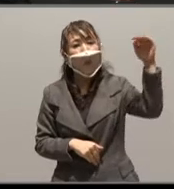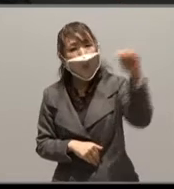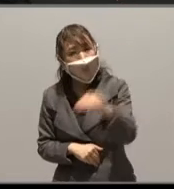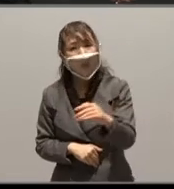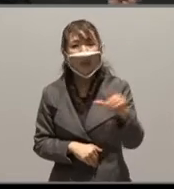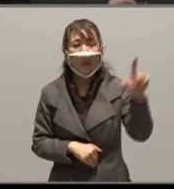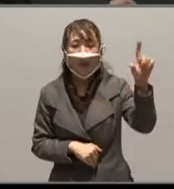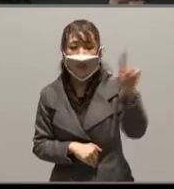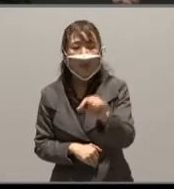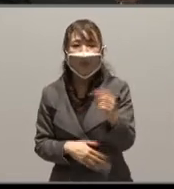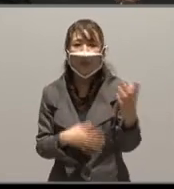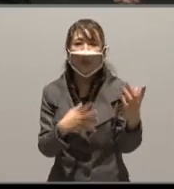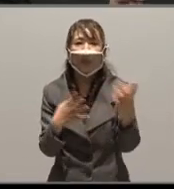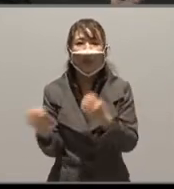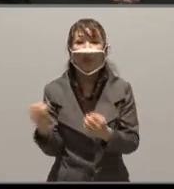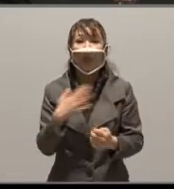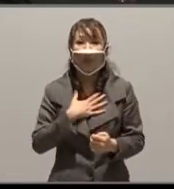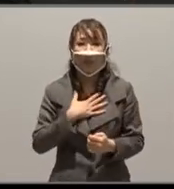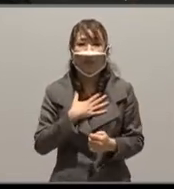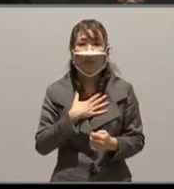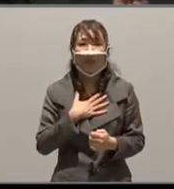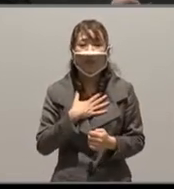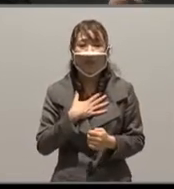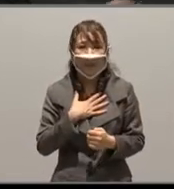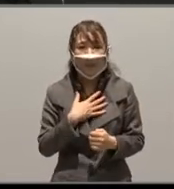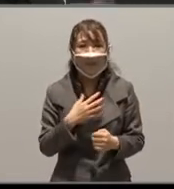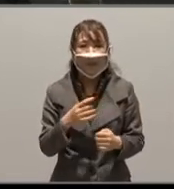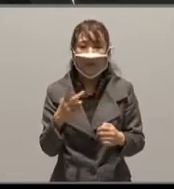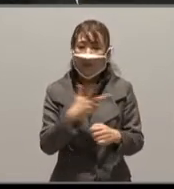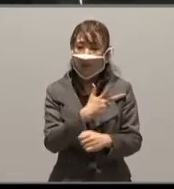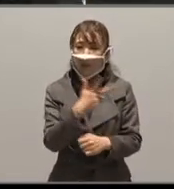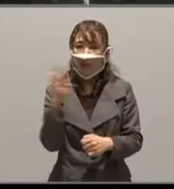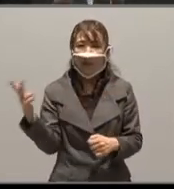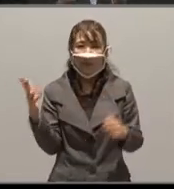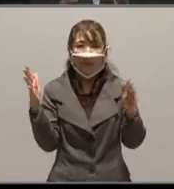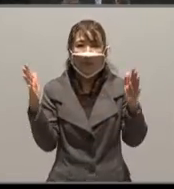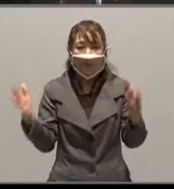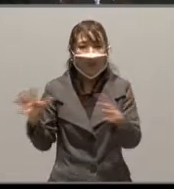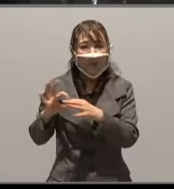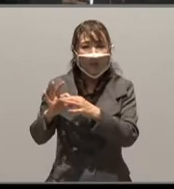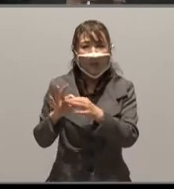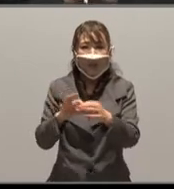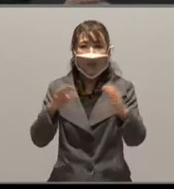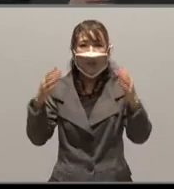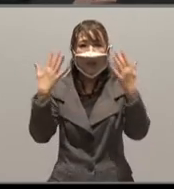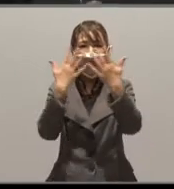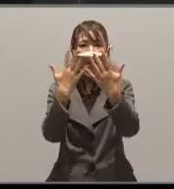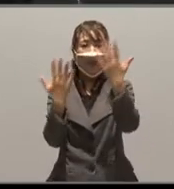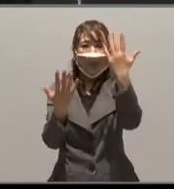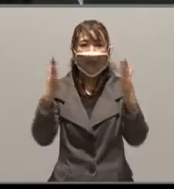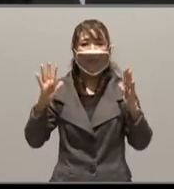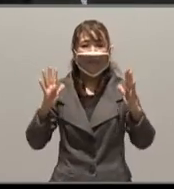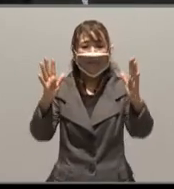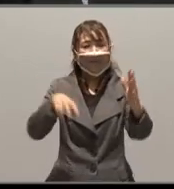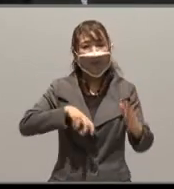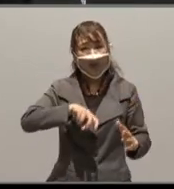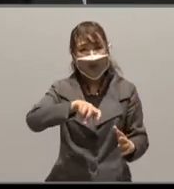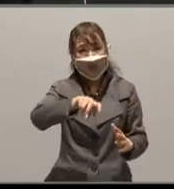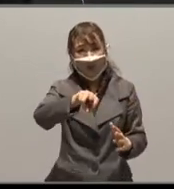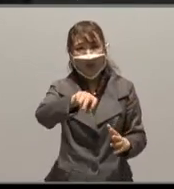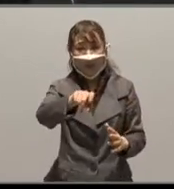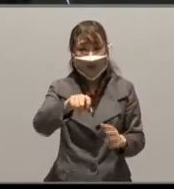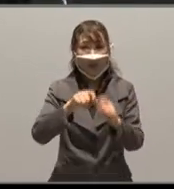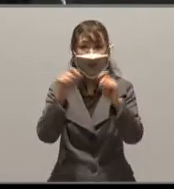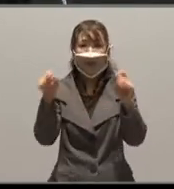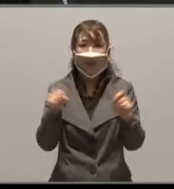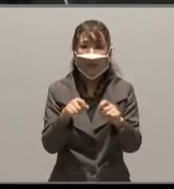serum cortisol level has declined due to forest bathing. And not just for day